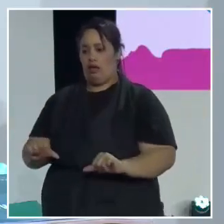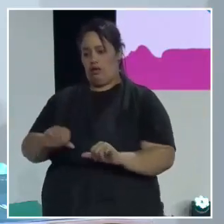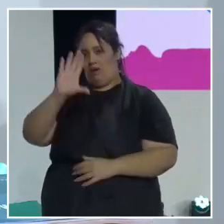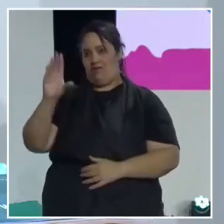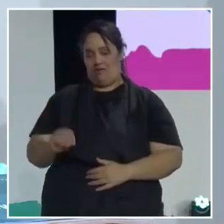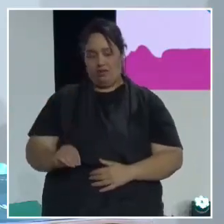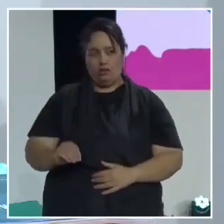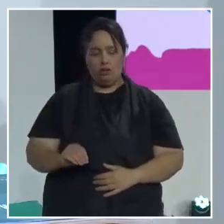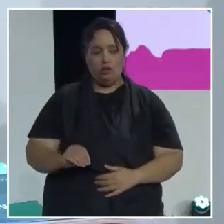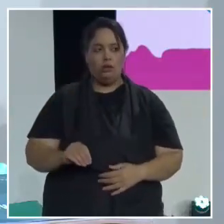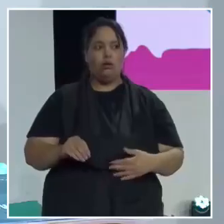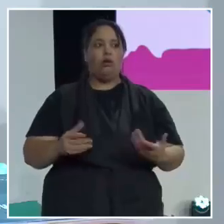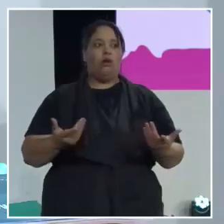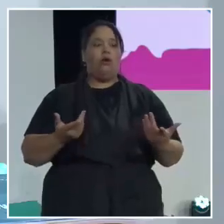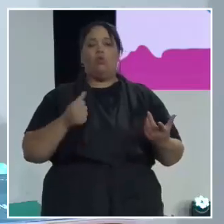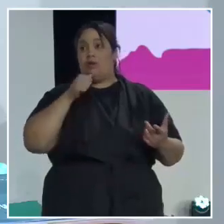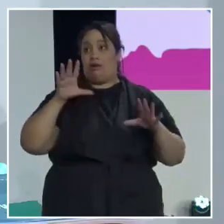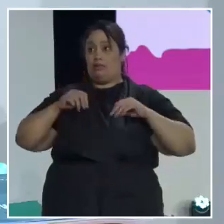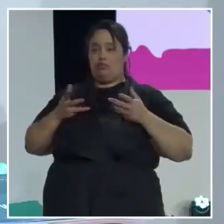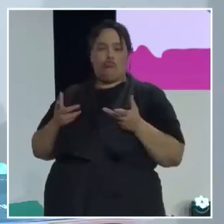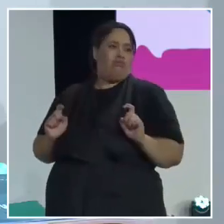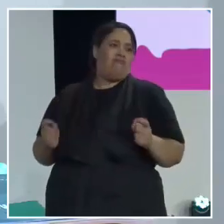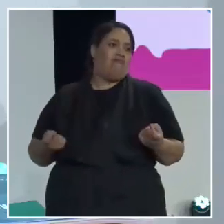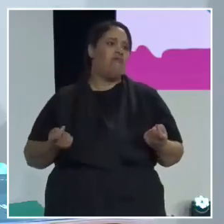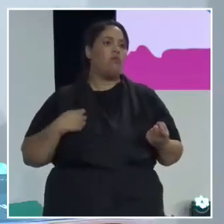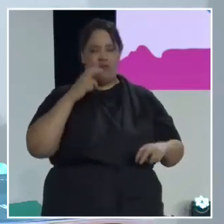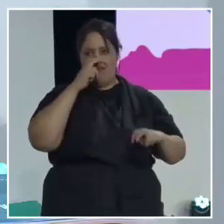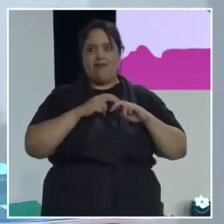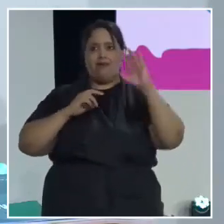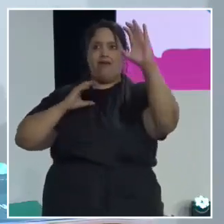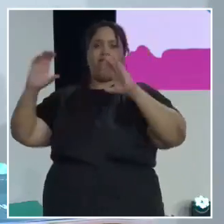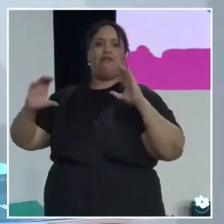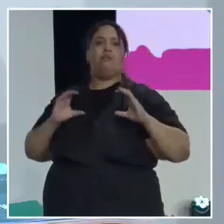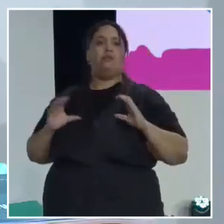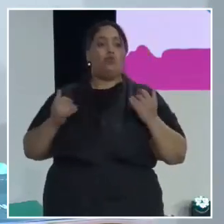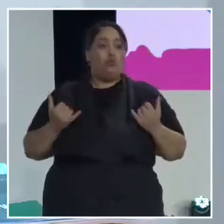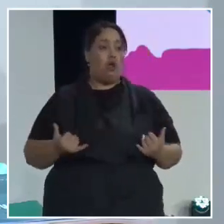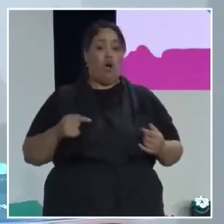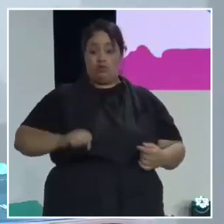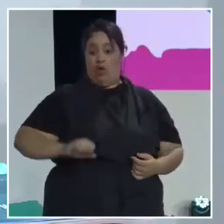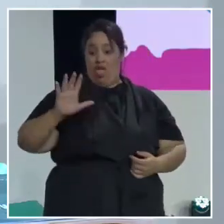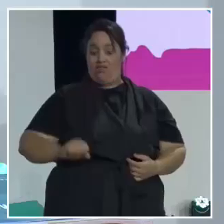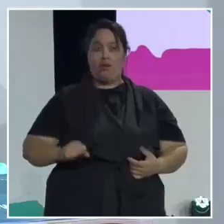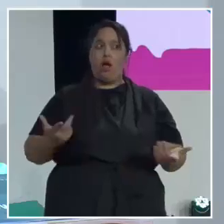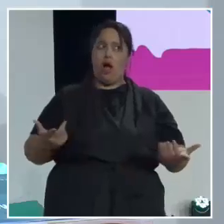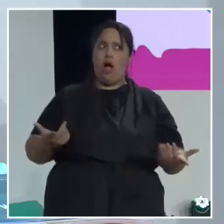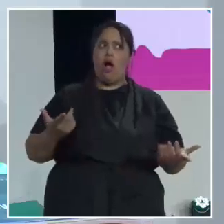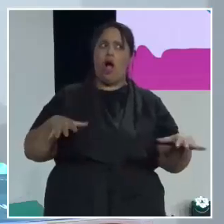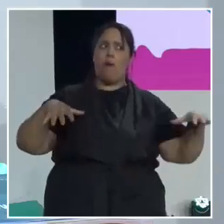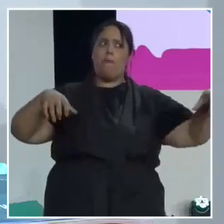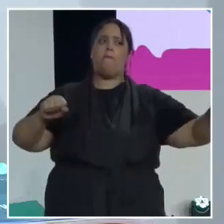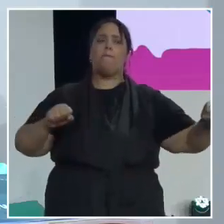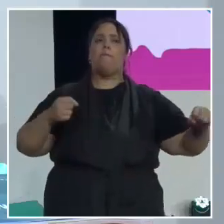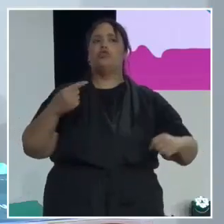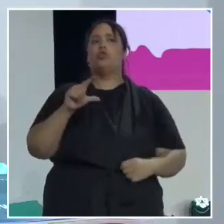in. And it is unacceptable when we need this investment. And it's no chance that South Africa is hosting the G20. So we have this